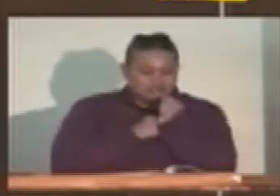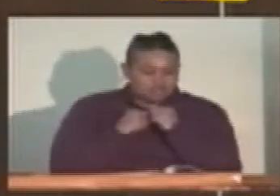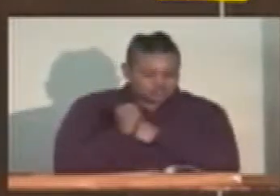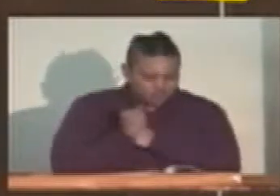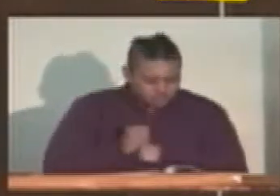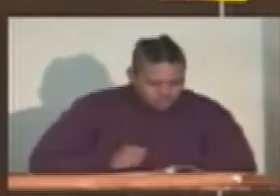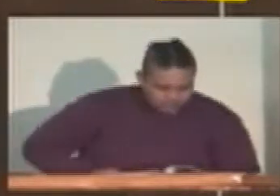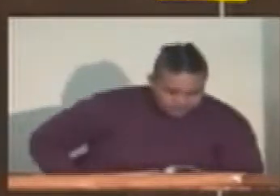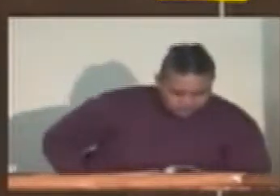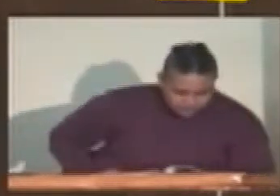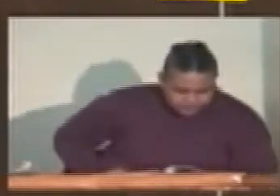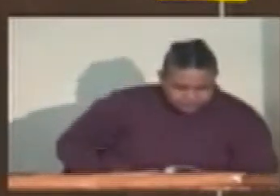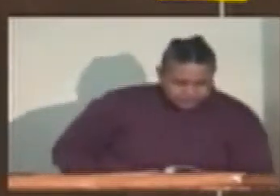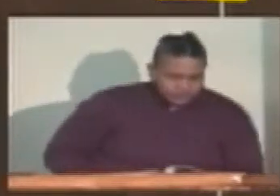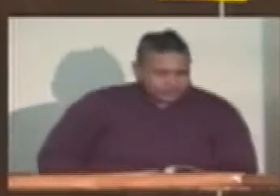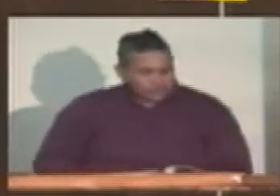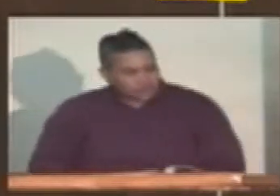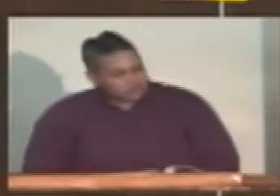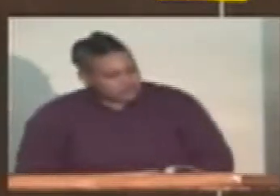bridge infrastructure.